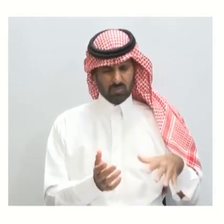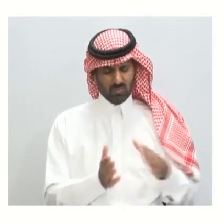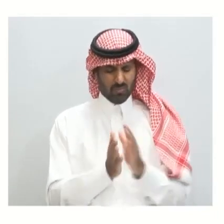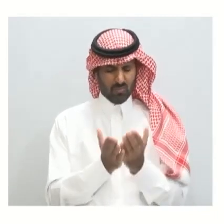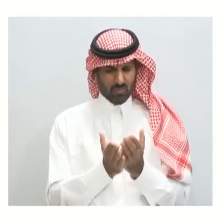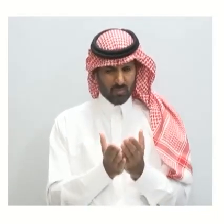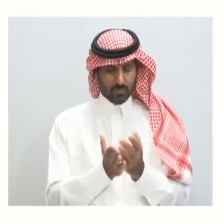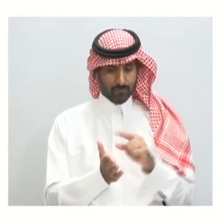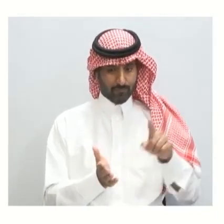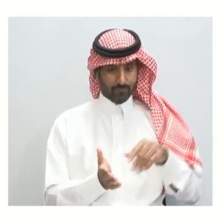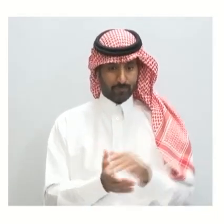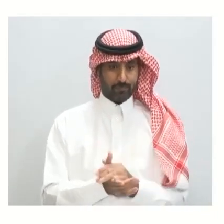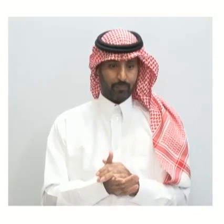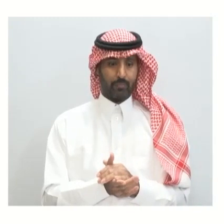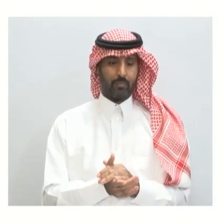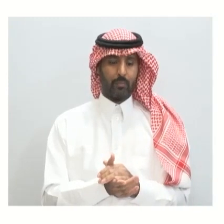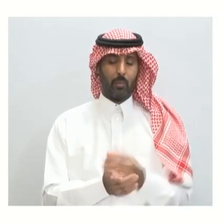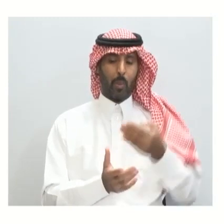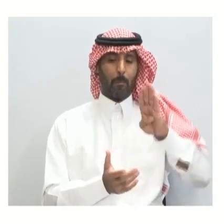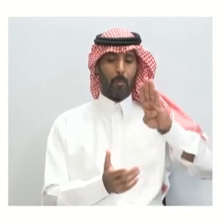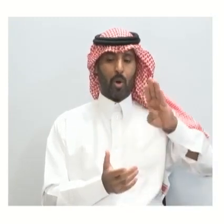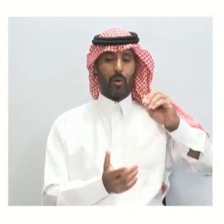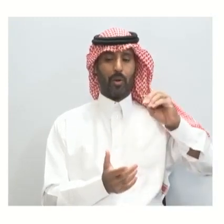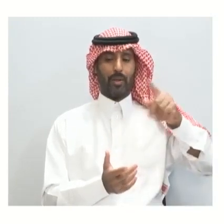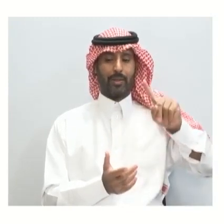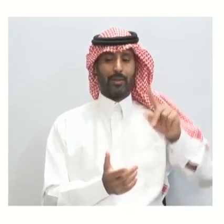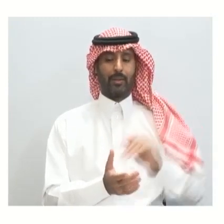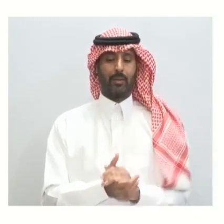is incorrect. We use singular.